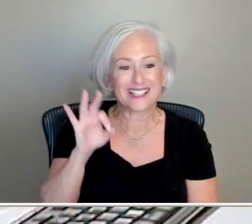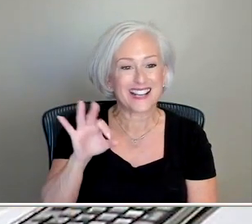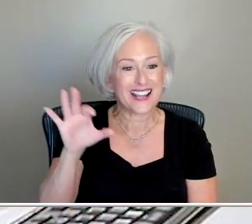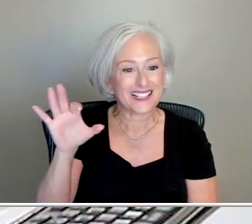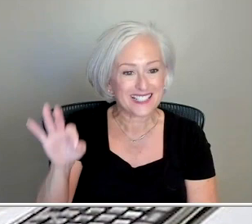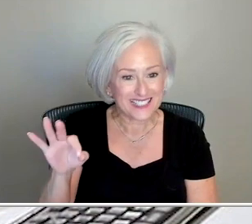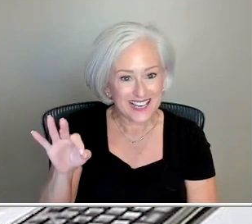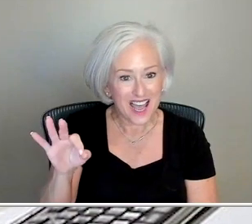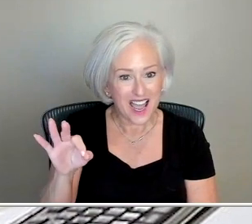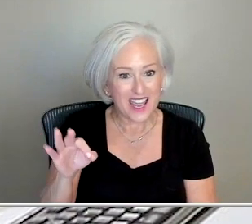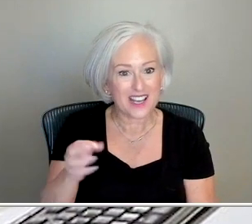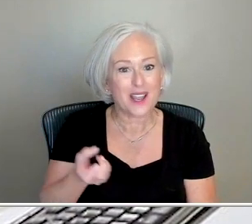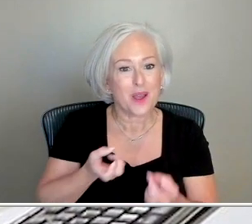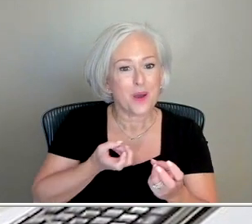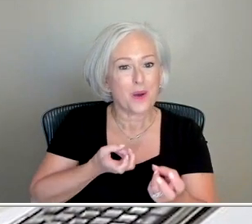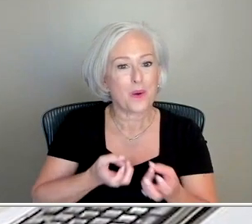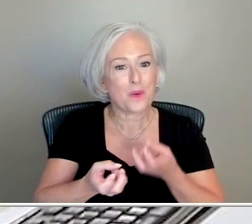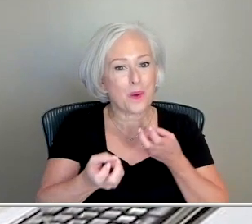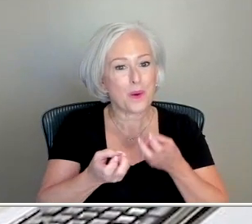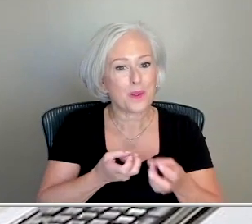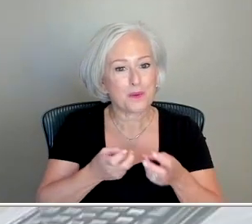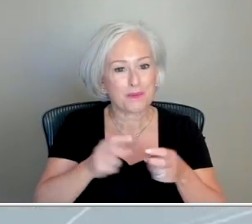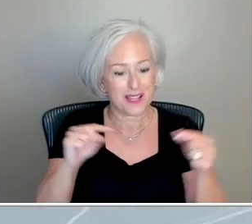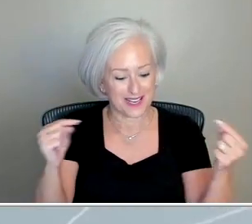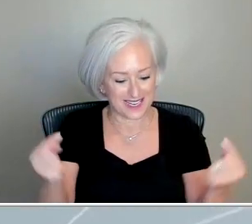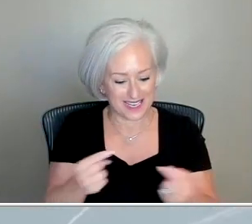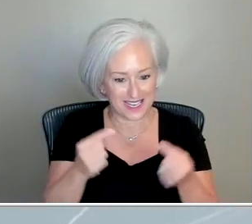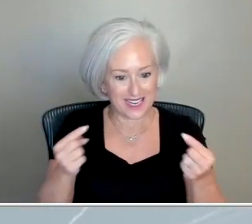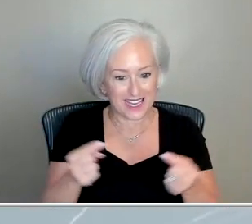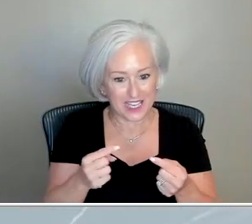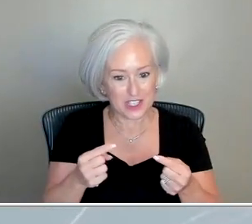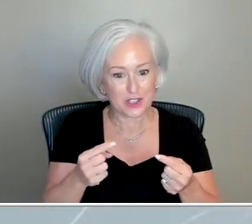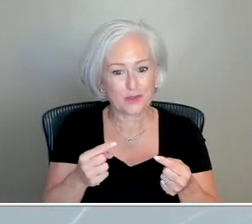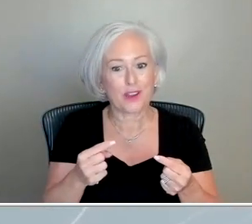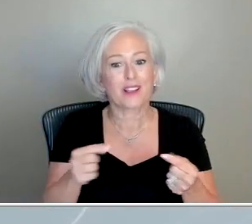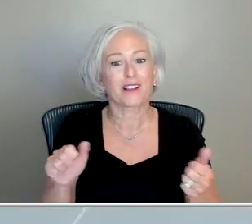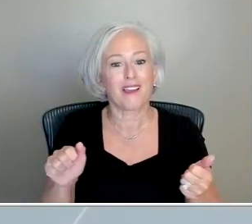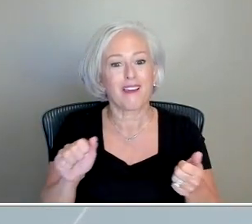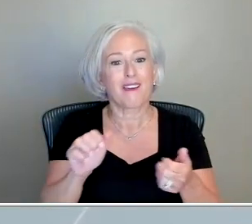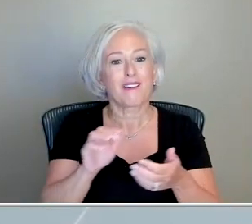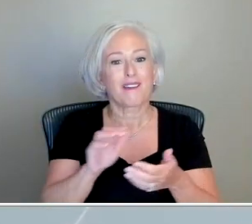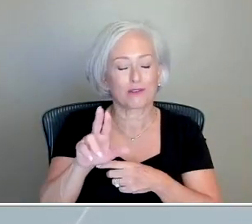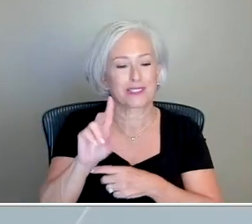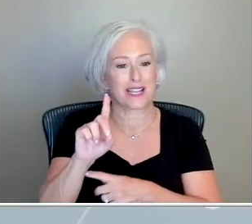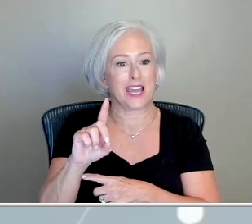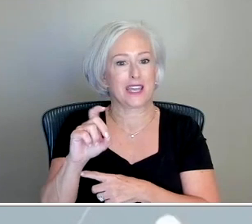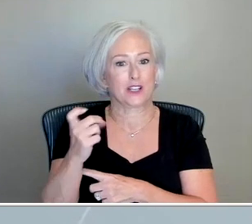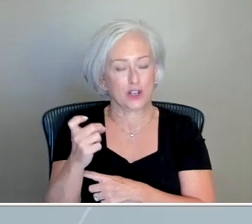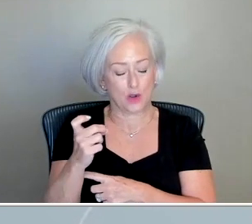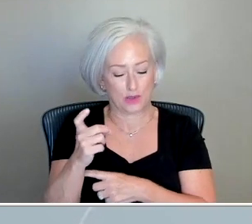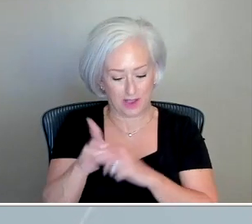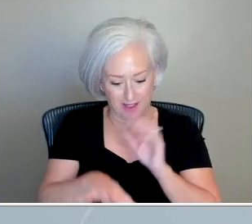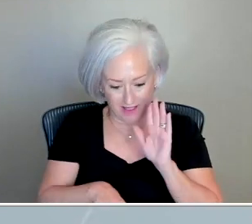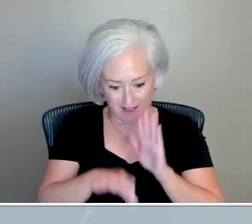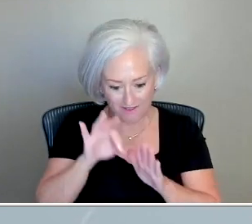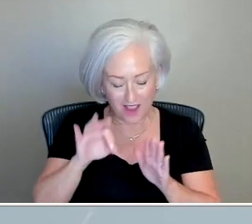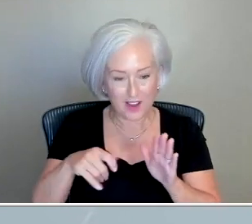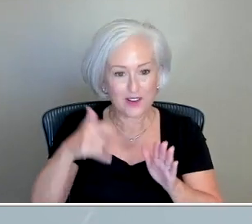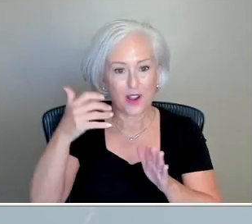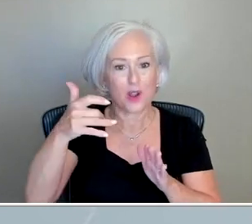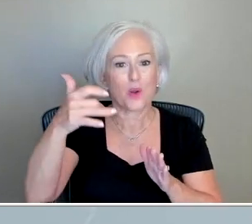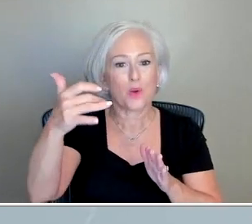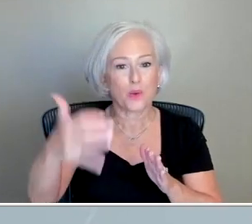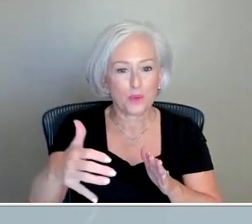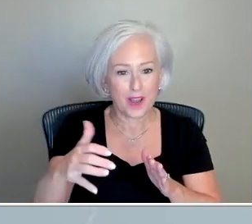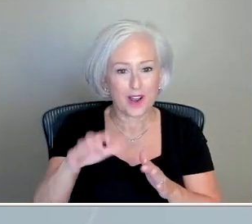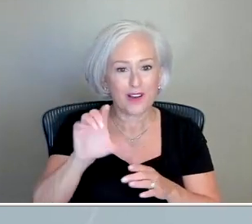cancer diagnosis. Doctors found a rare and highly aggressive bone cancer called Extraskelatal